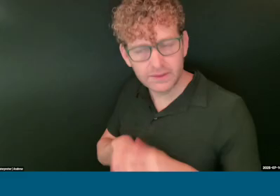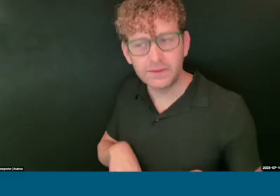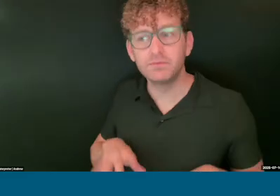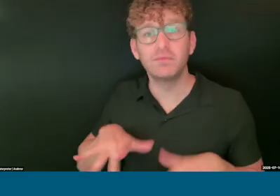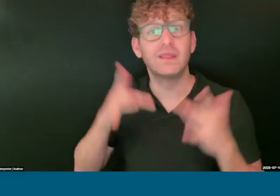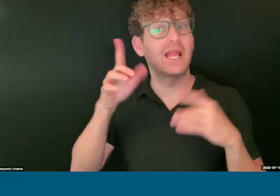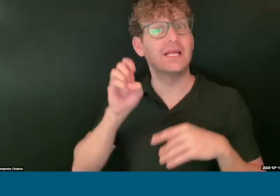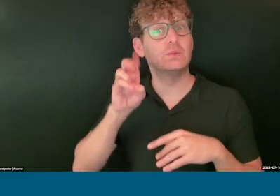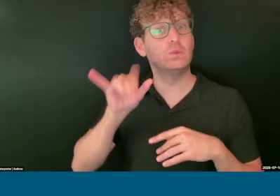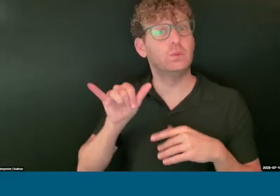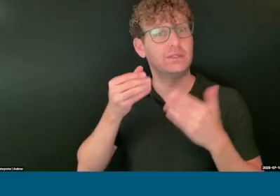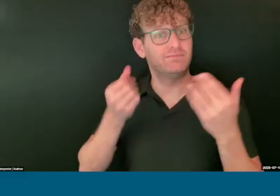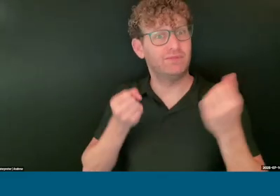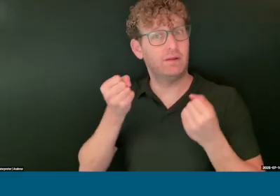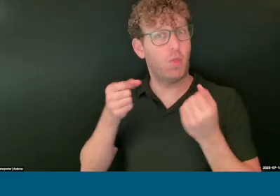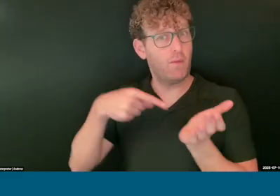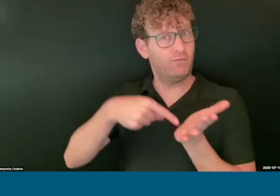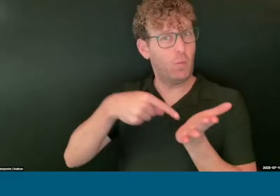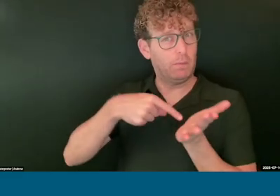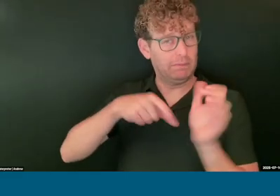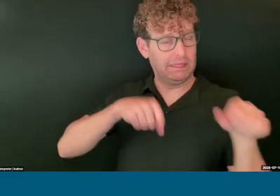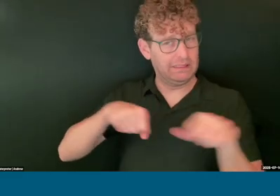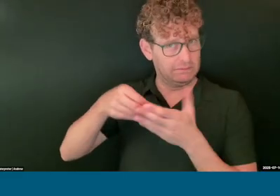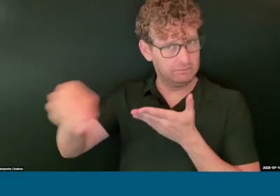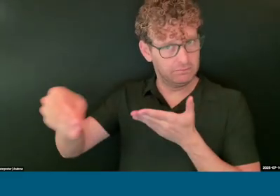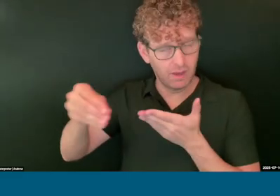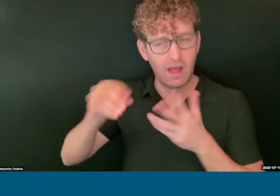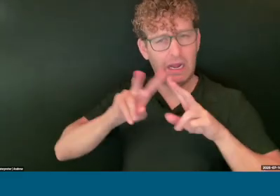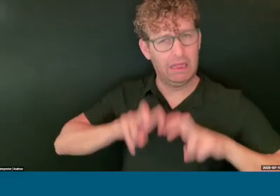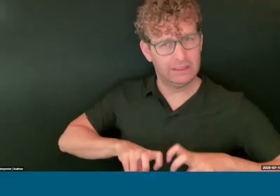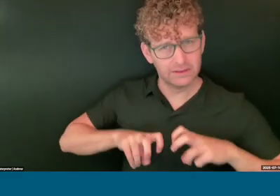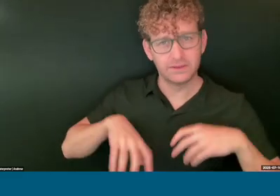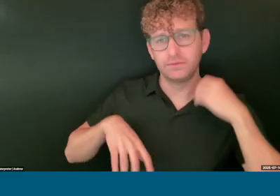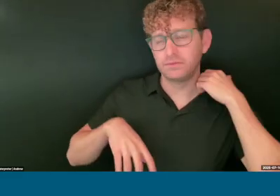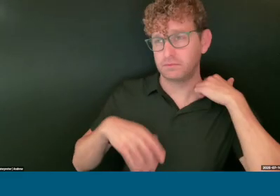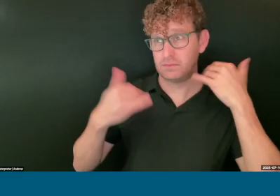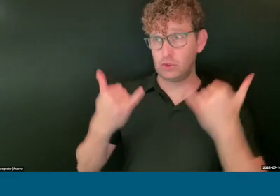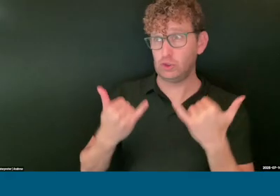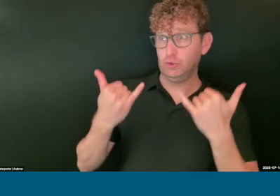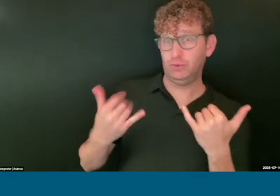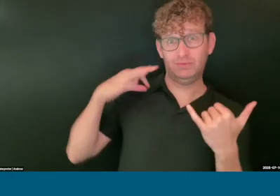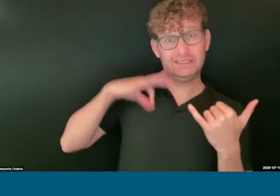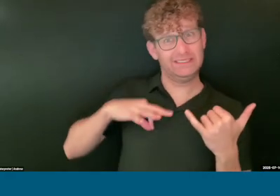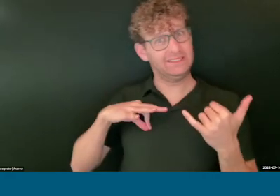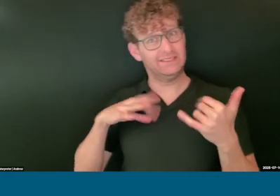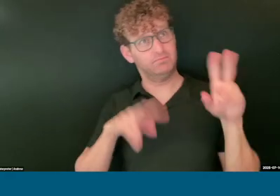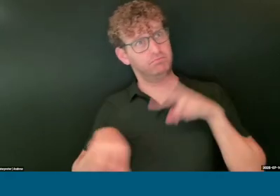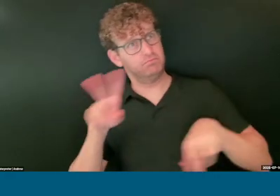Analysis of 3-year funding need for CARB's light-duty vehicle and clean mobility projects.